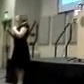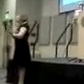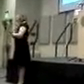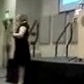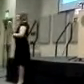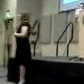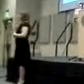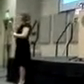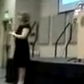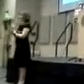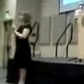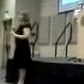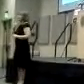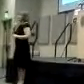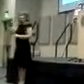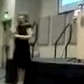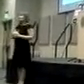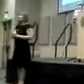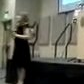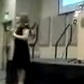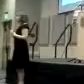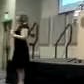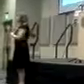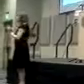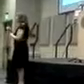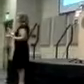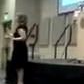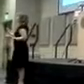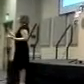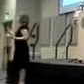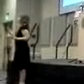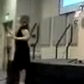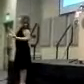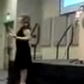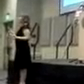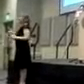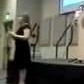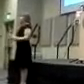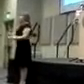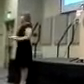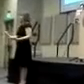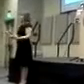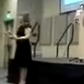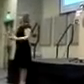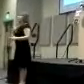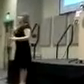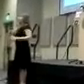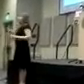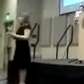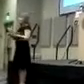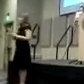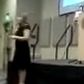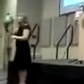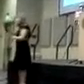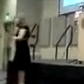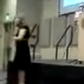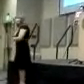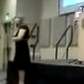and Republicans, we said yes to everything, and we have ourselves doing things that the federal government was never intended to do.